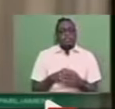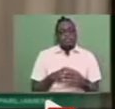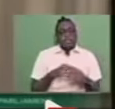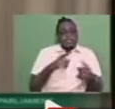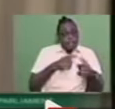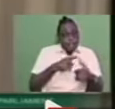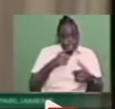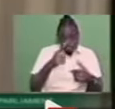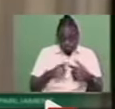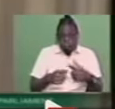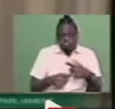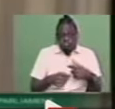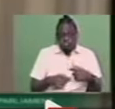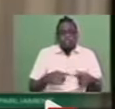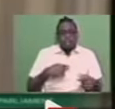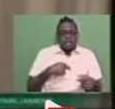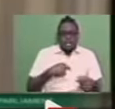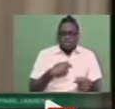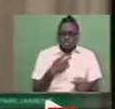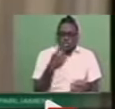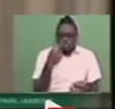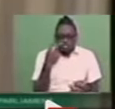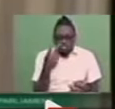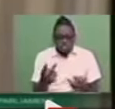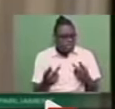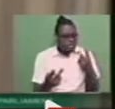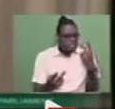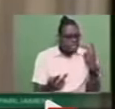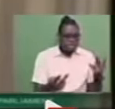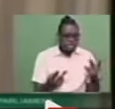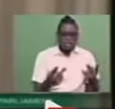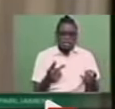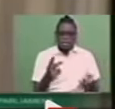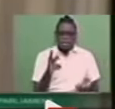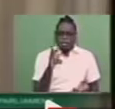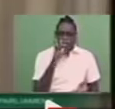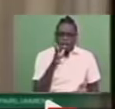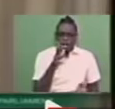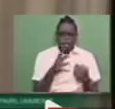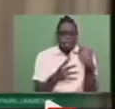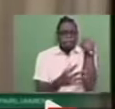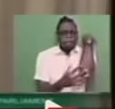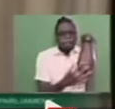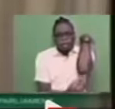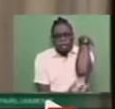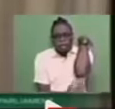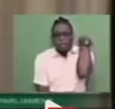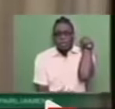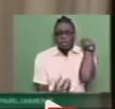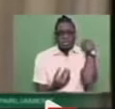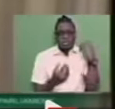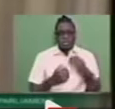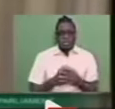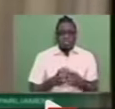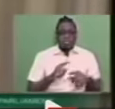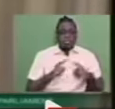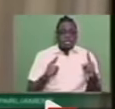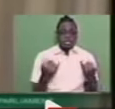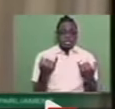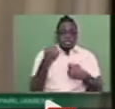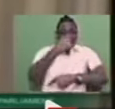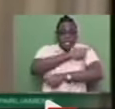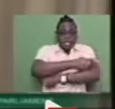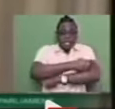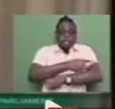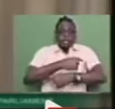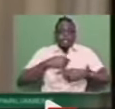saw a mother resorting to stealing milk at a grocery to nourish her baby. Today, I'm more committed to protecting the poor when